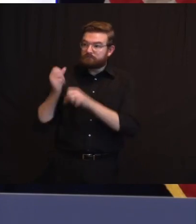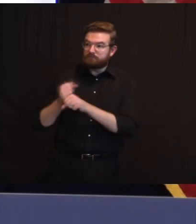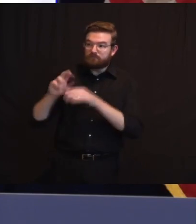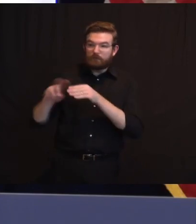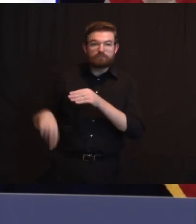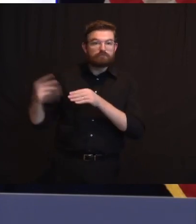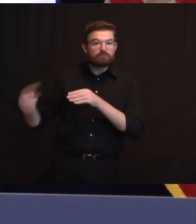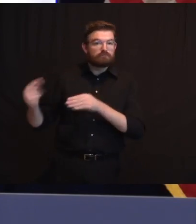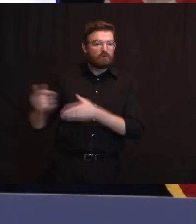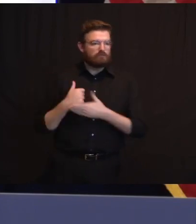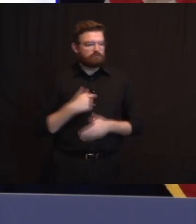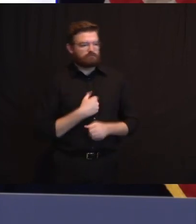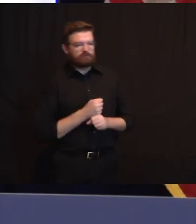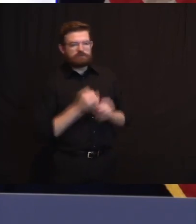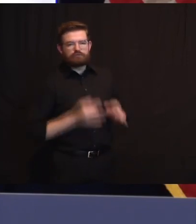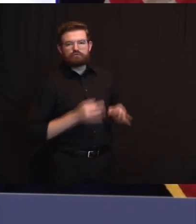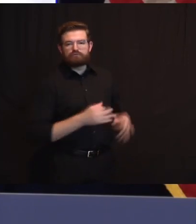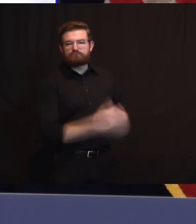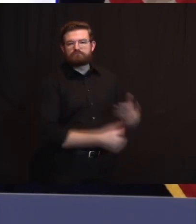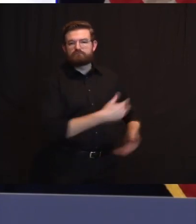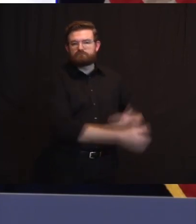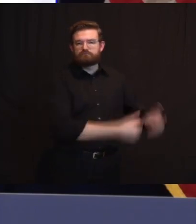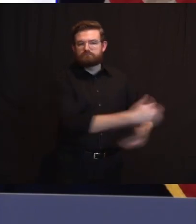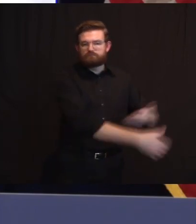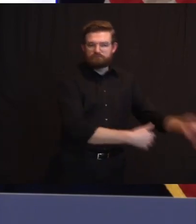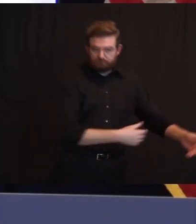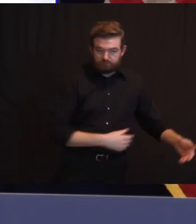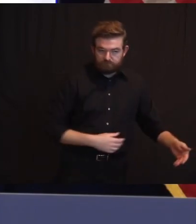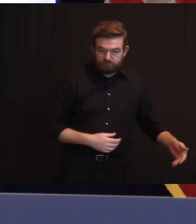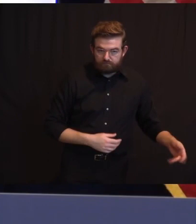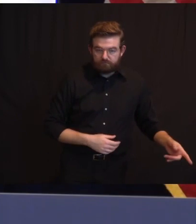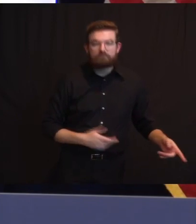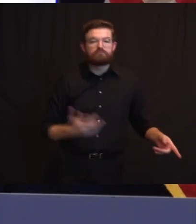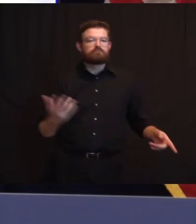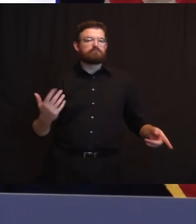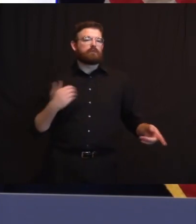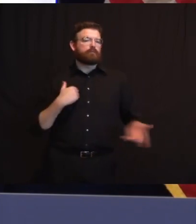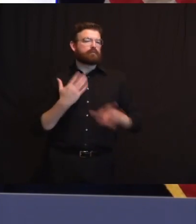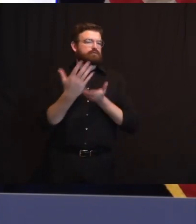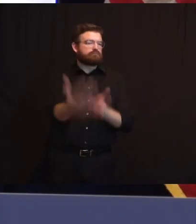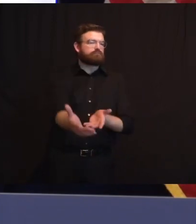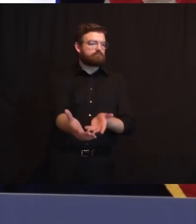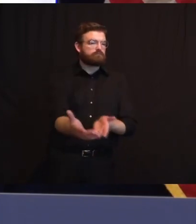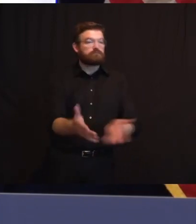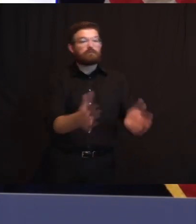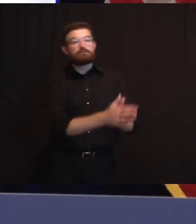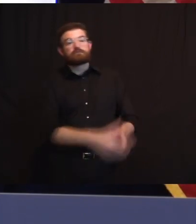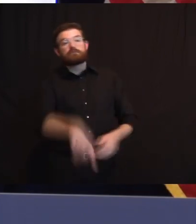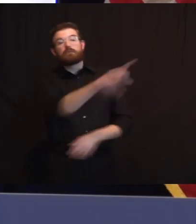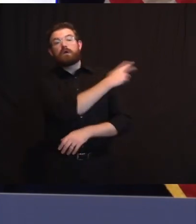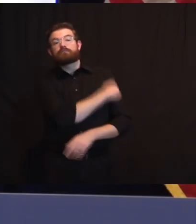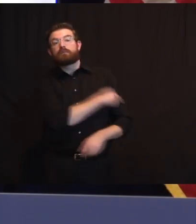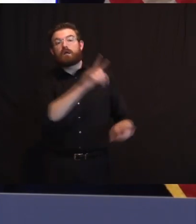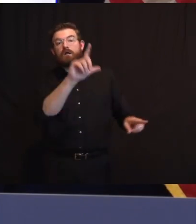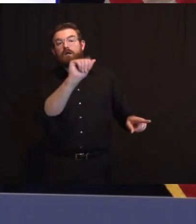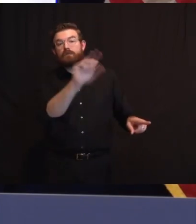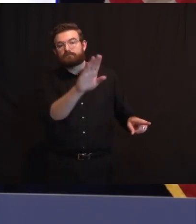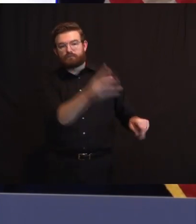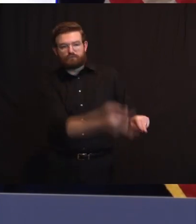to increase COVID-19 testing capacity and availability in our state. These grant funds will